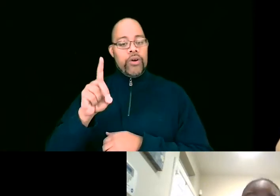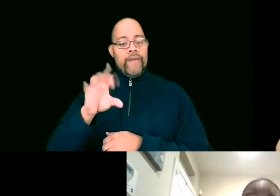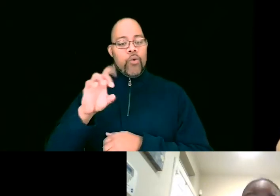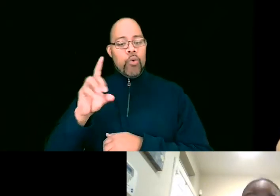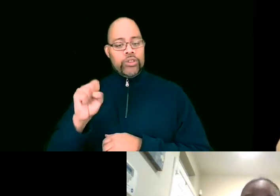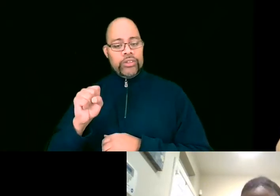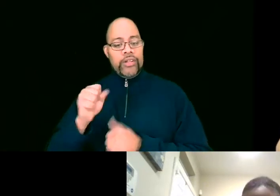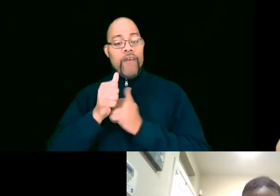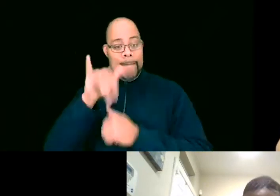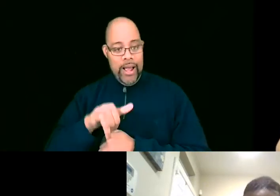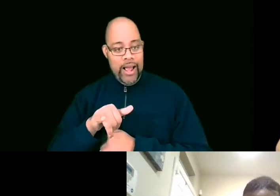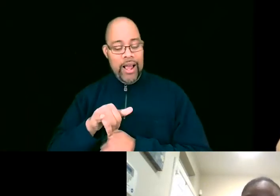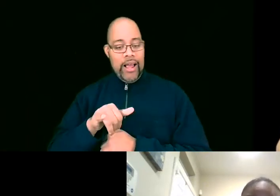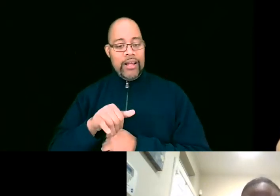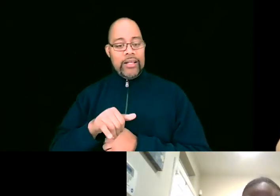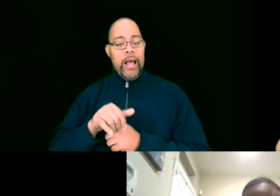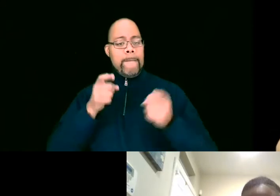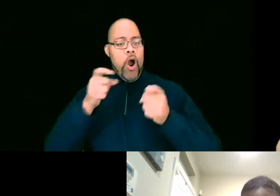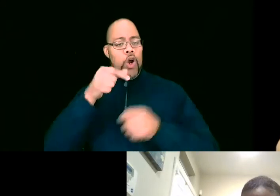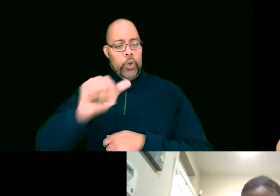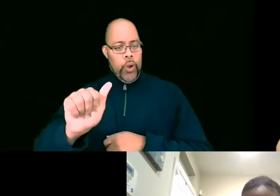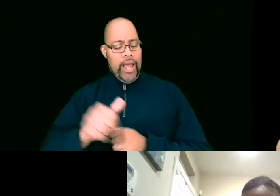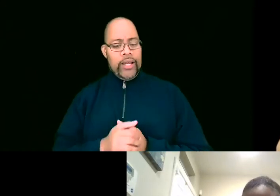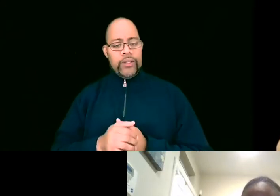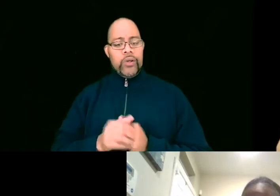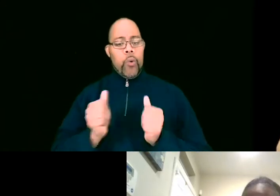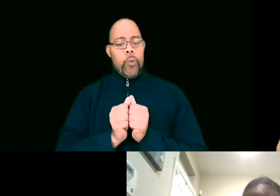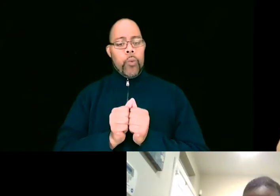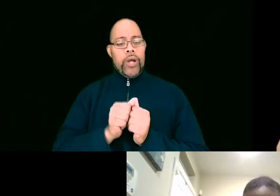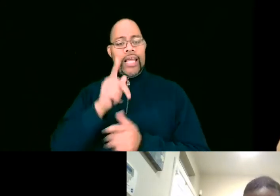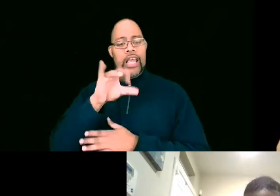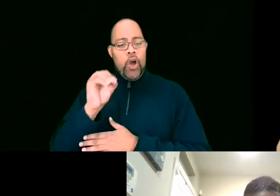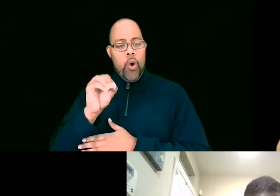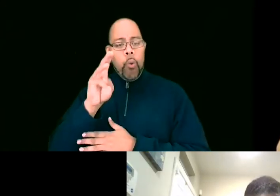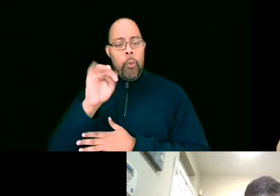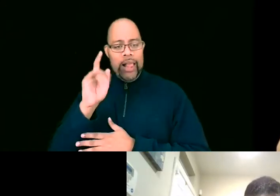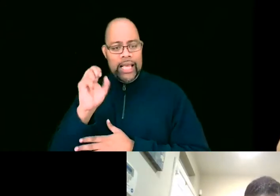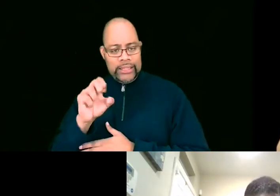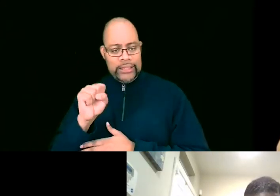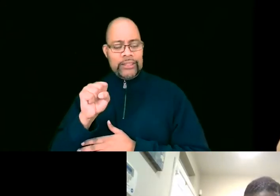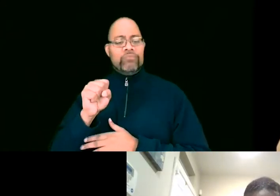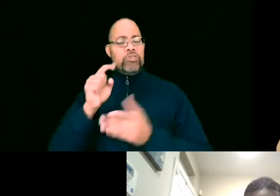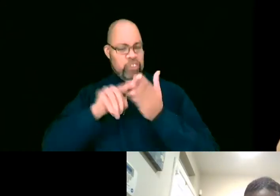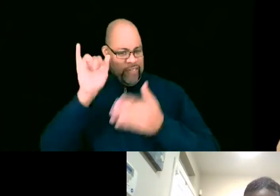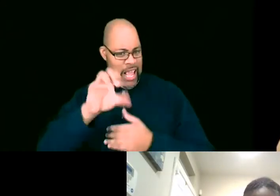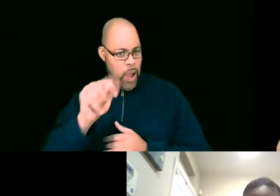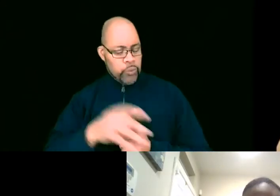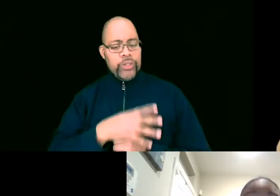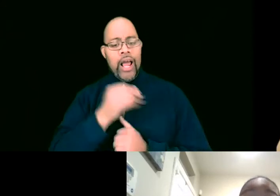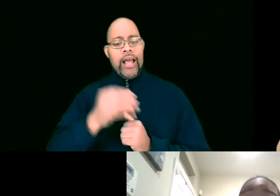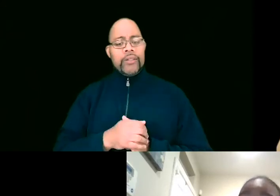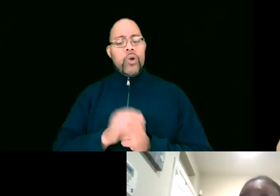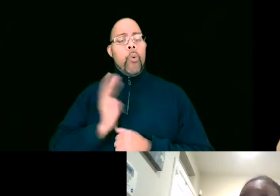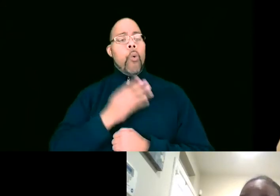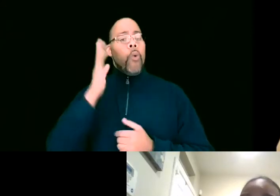followed by a moderated Q&A with Kiko Wilkins. So definitely check that out. And we